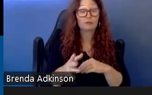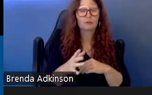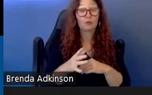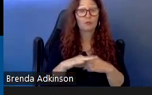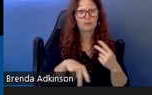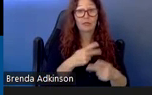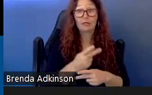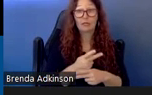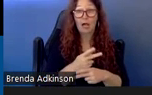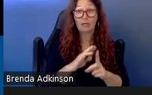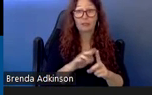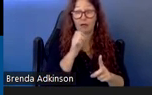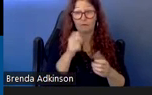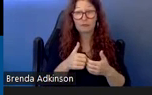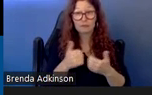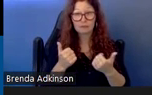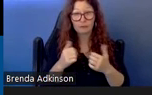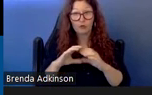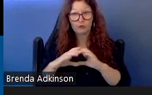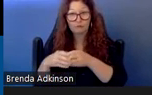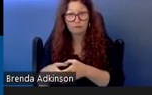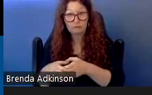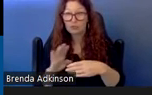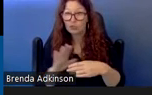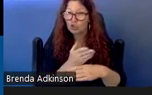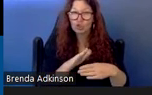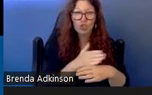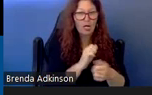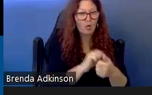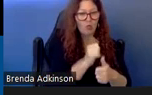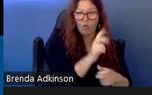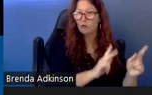sheltering, and it is managed by FEMA.